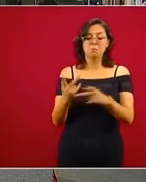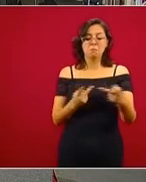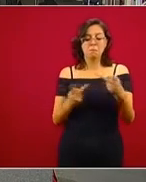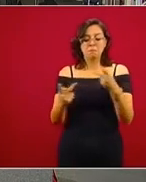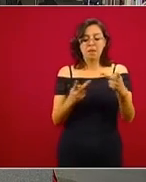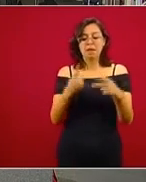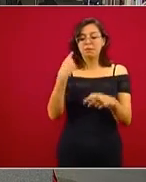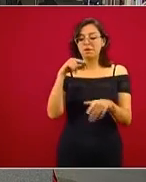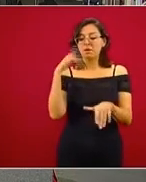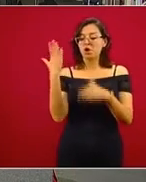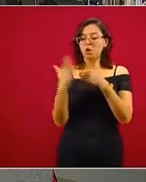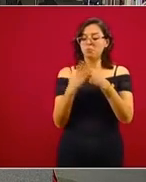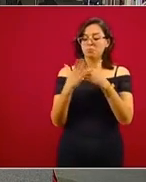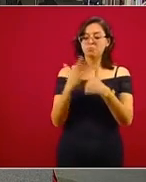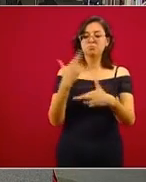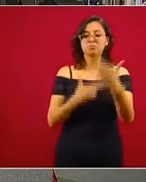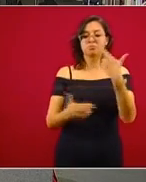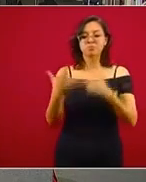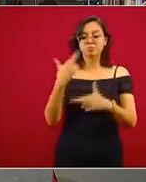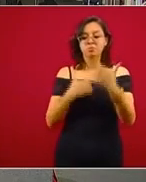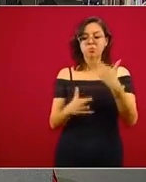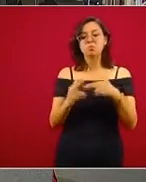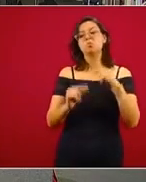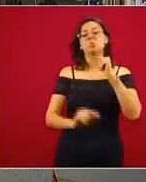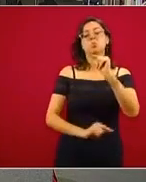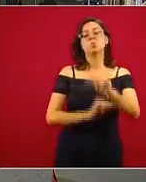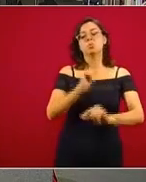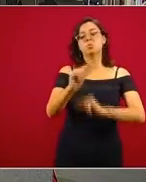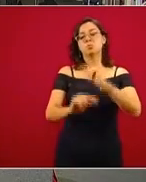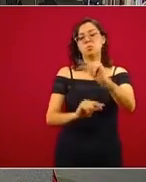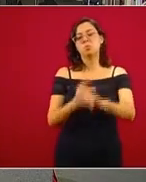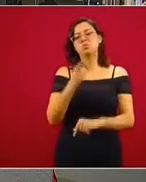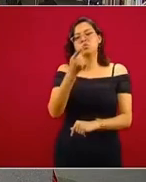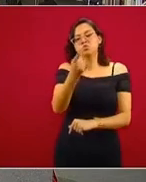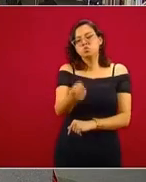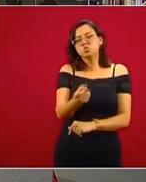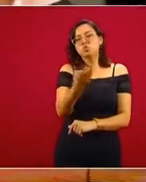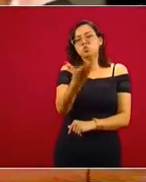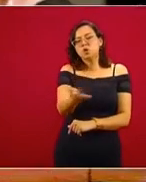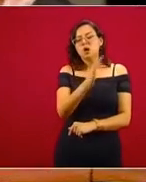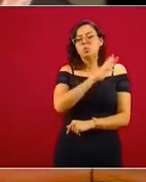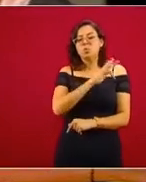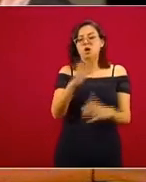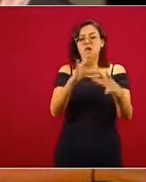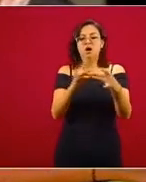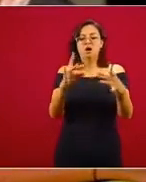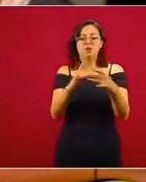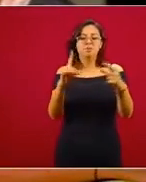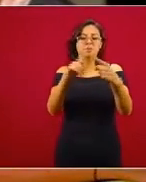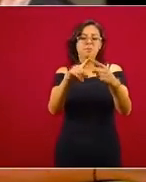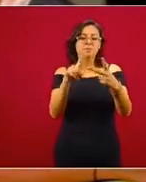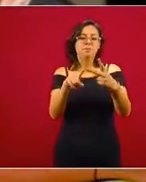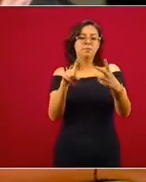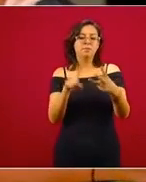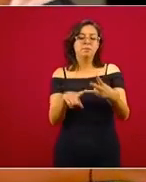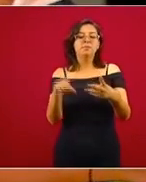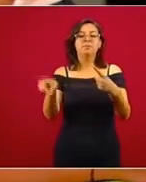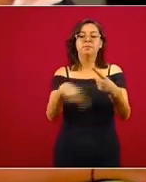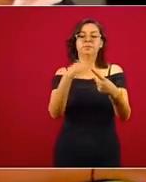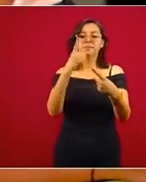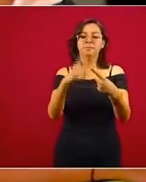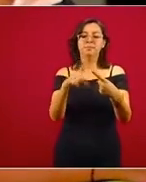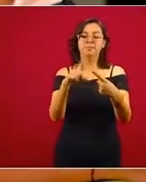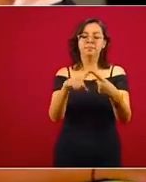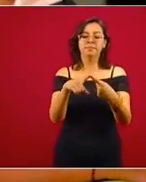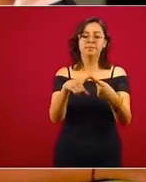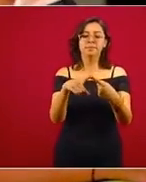el regard regreso. ¿Qué va a to ser en what the distintas Minister fases? of the Nos quedó Economy said algo en especial yesterday, en 3 puntos. that there are going to be different El phases. Could